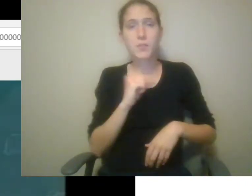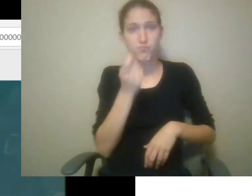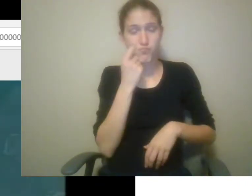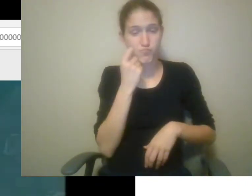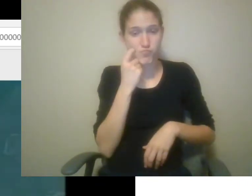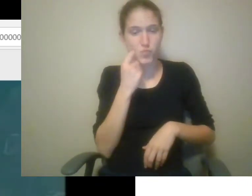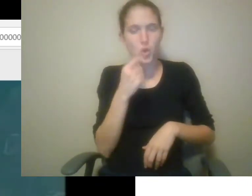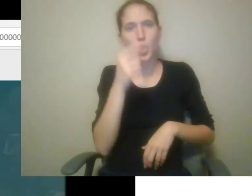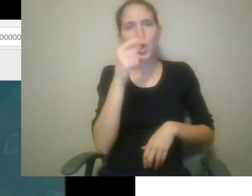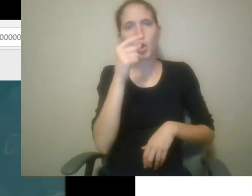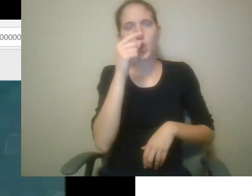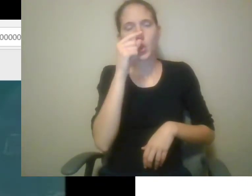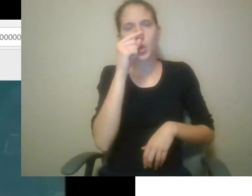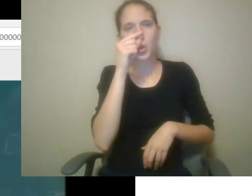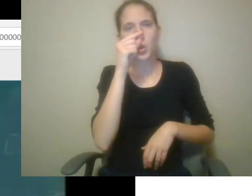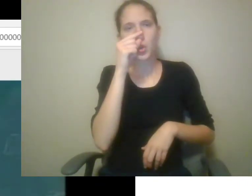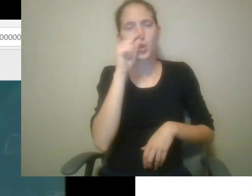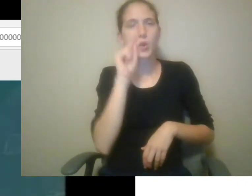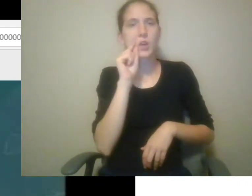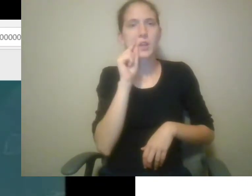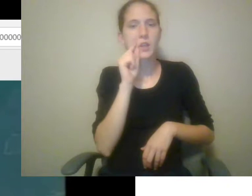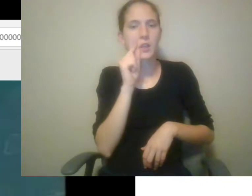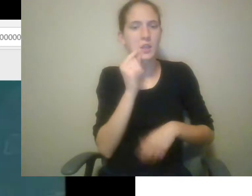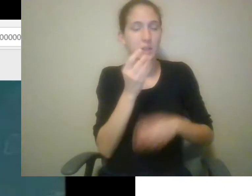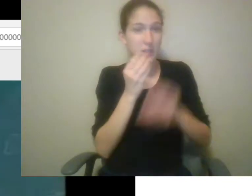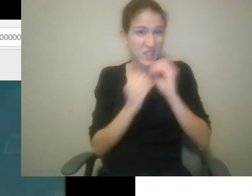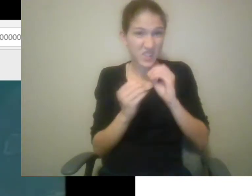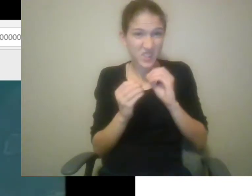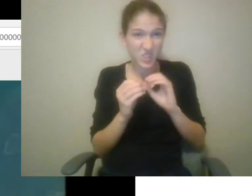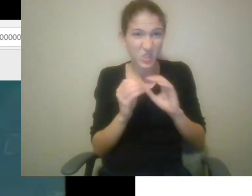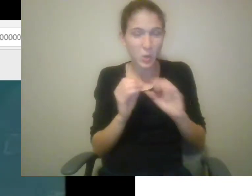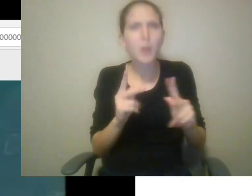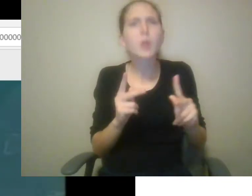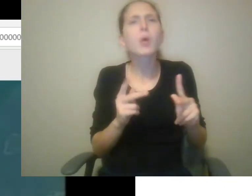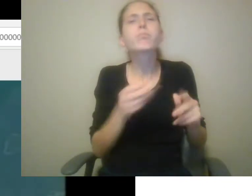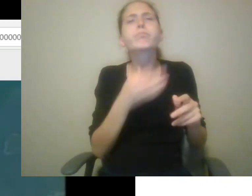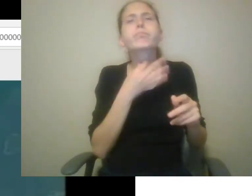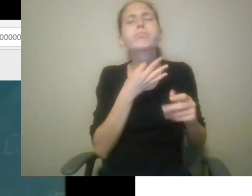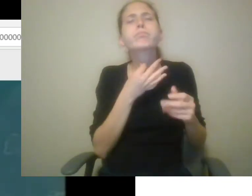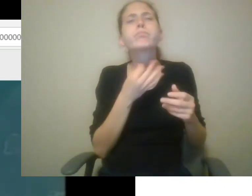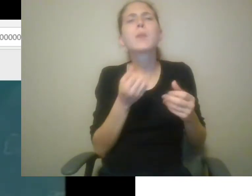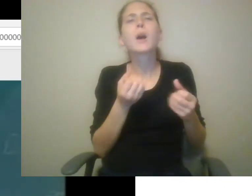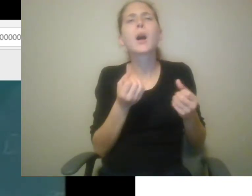How many people were awake and saw their mother put the turkey in the oven?